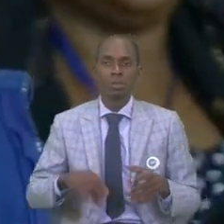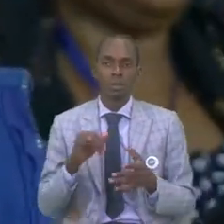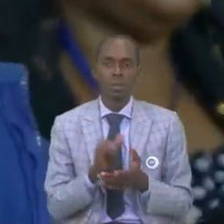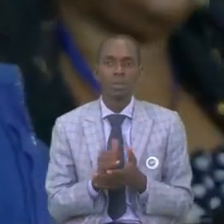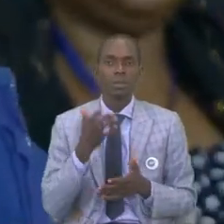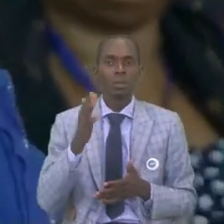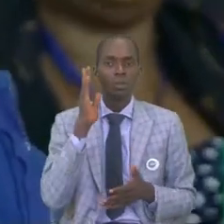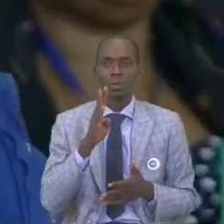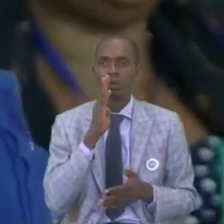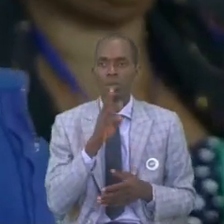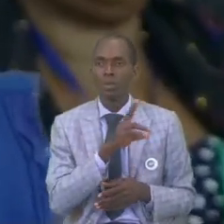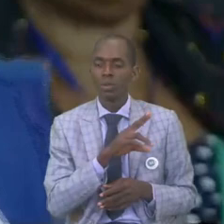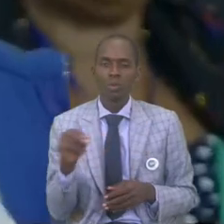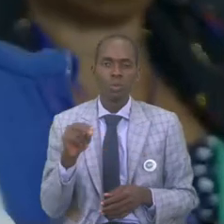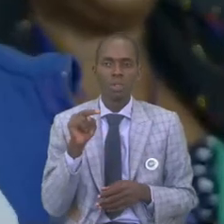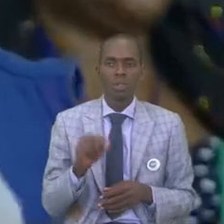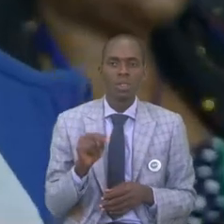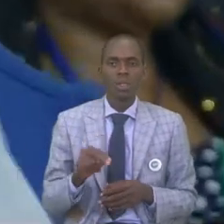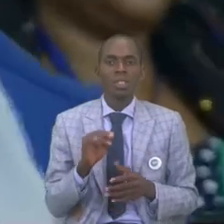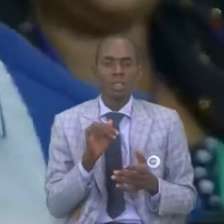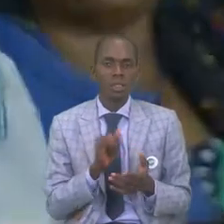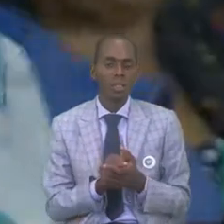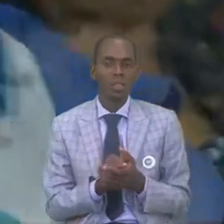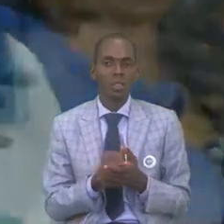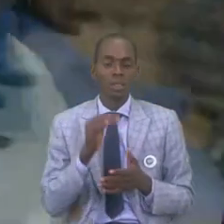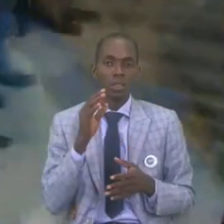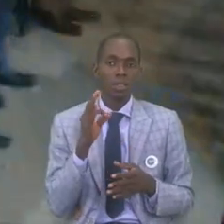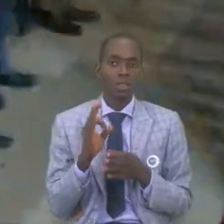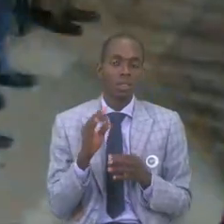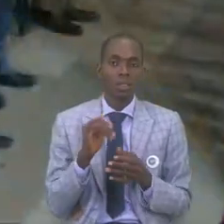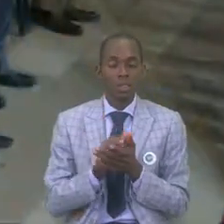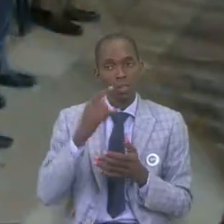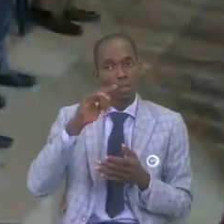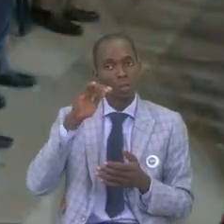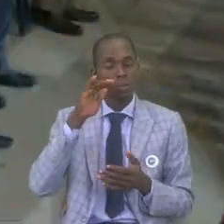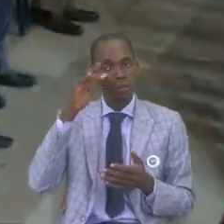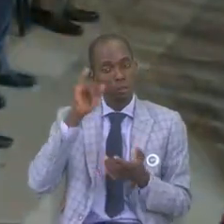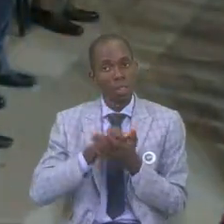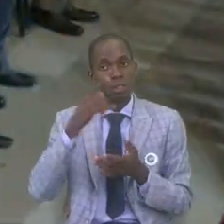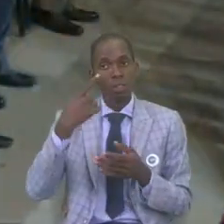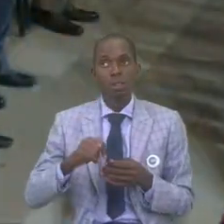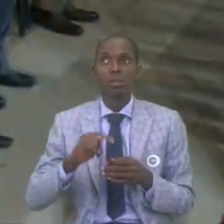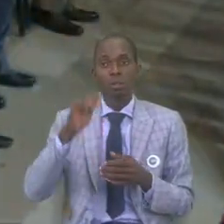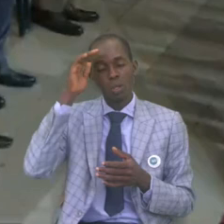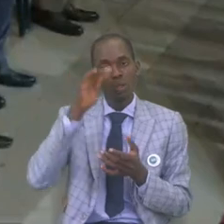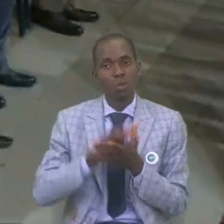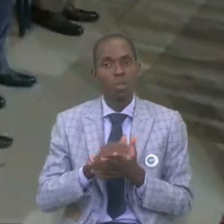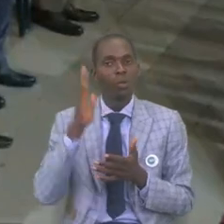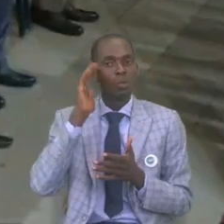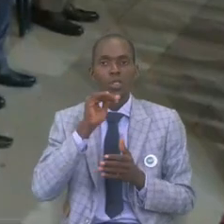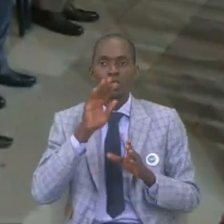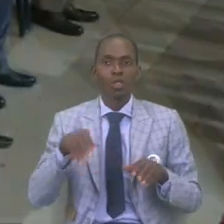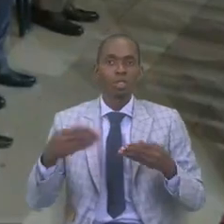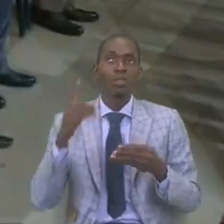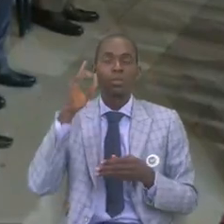no need, that he, the bridegroom, and the husband will not supply. He will supply